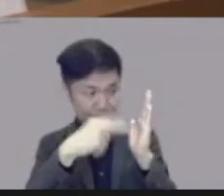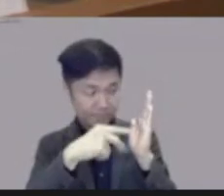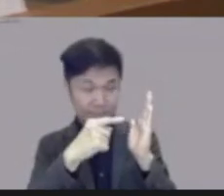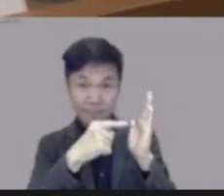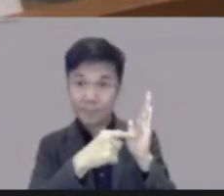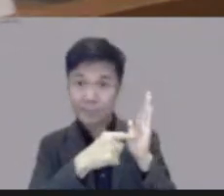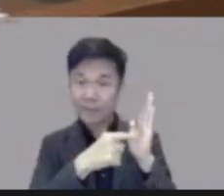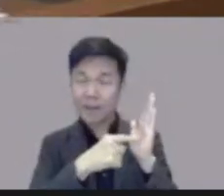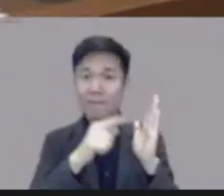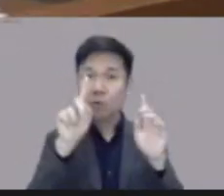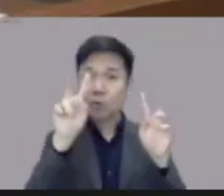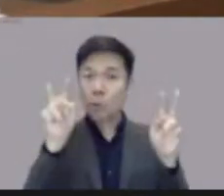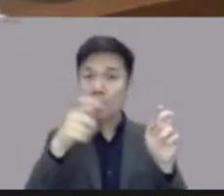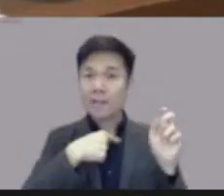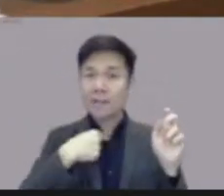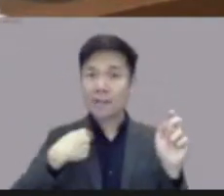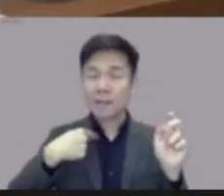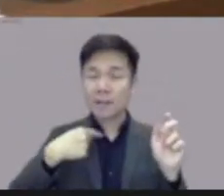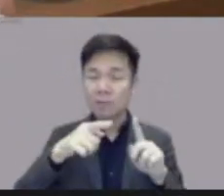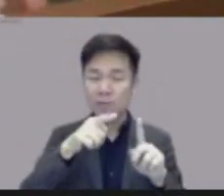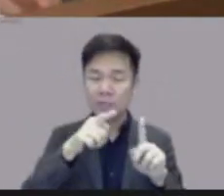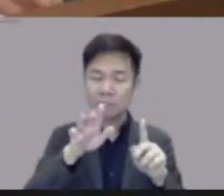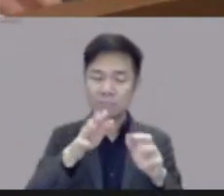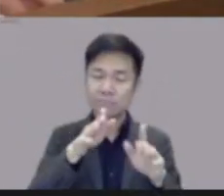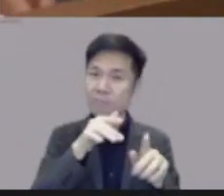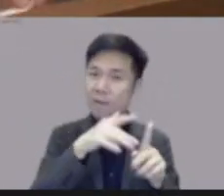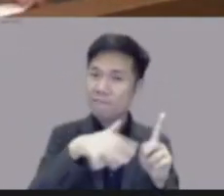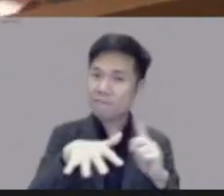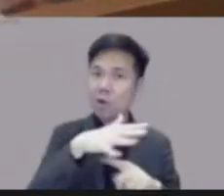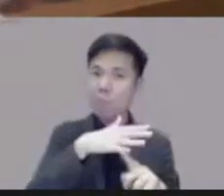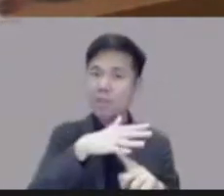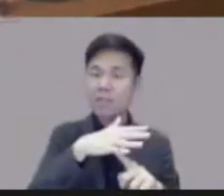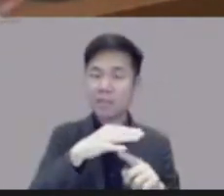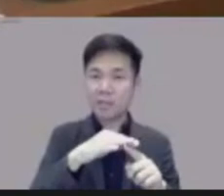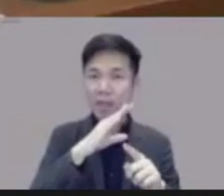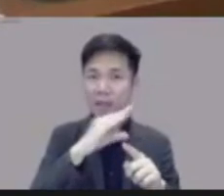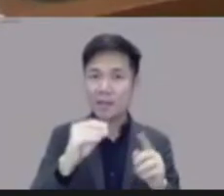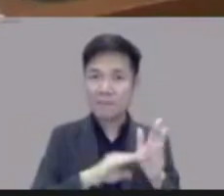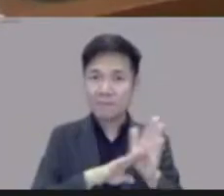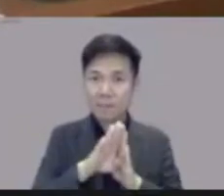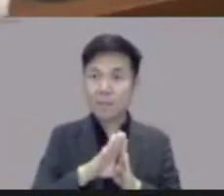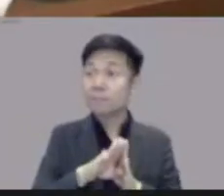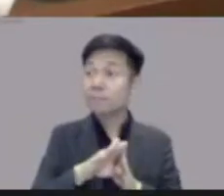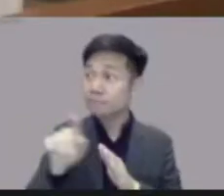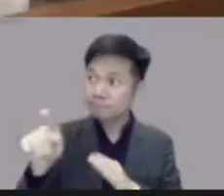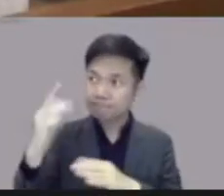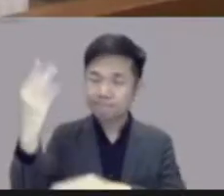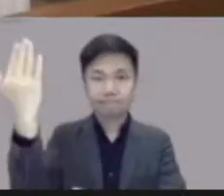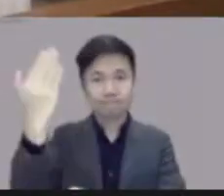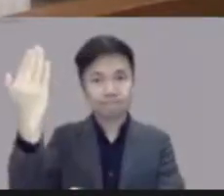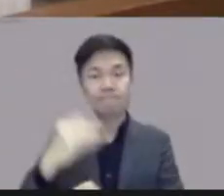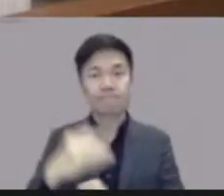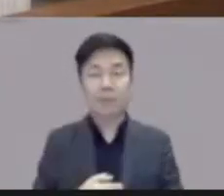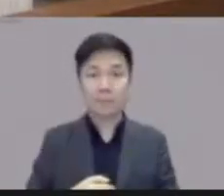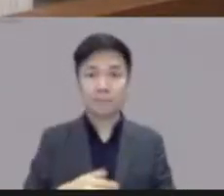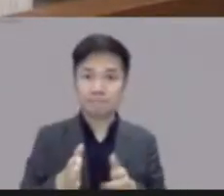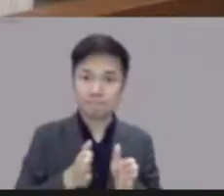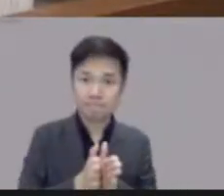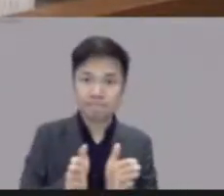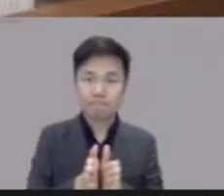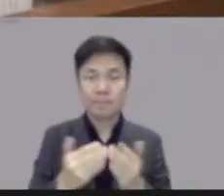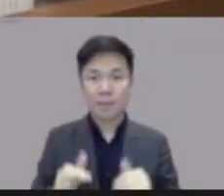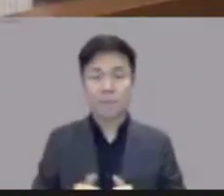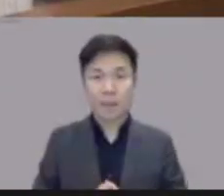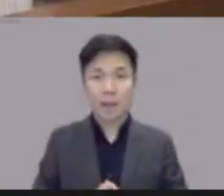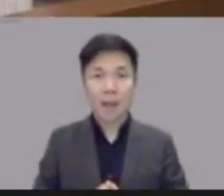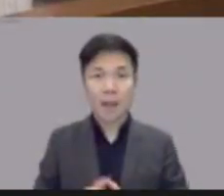environment and the development I appreciate the briefing by the chair of this group and appreciate